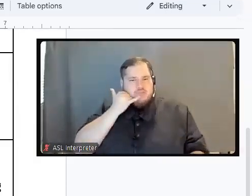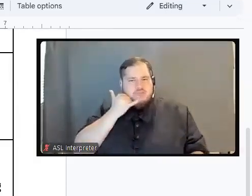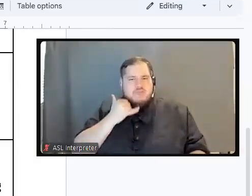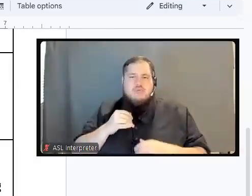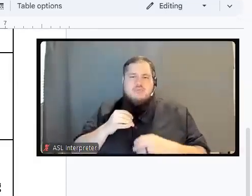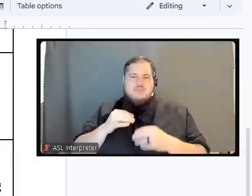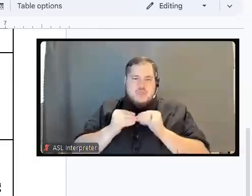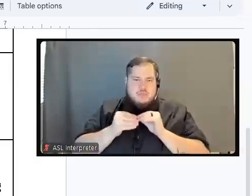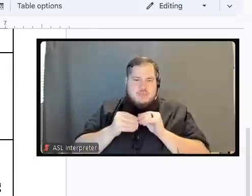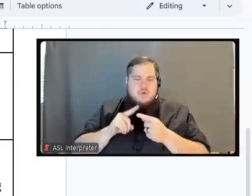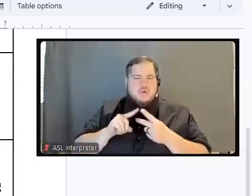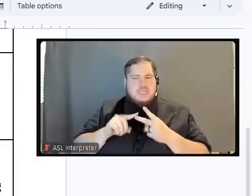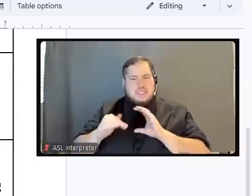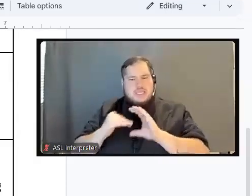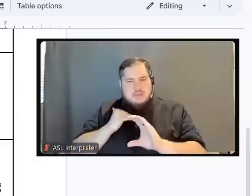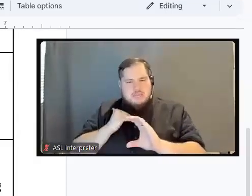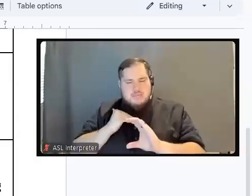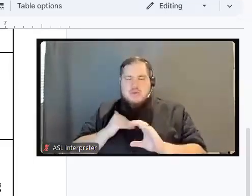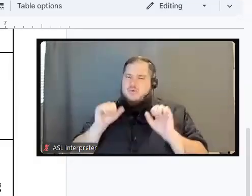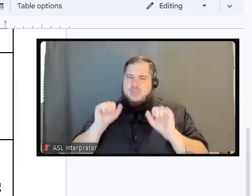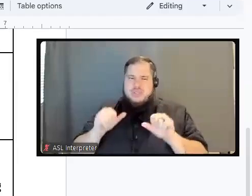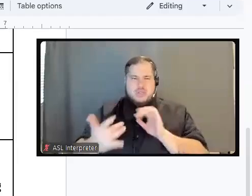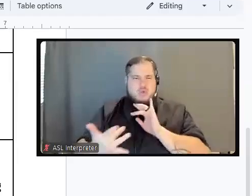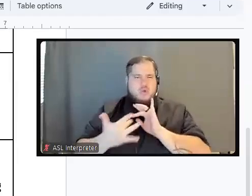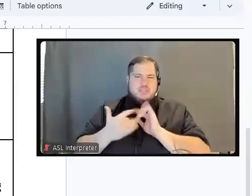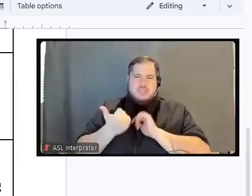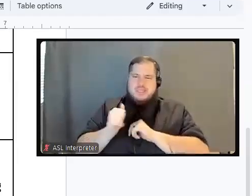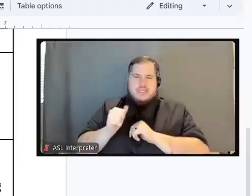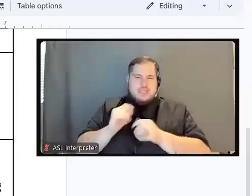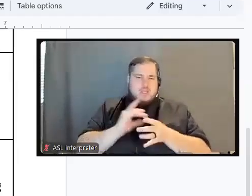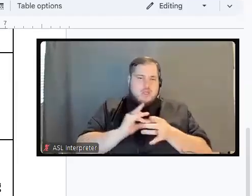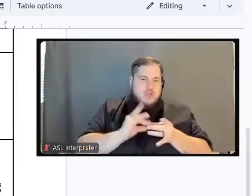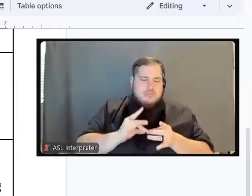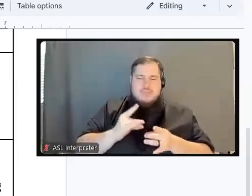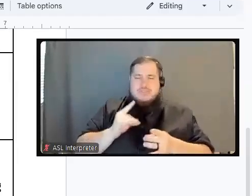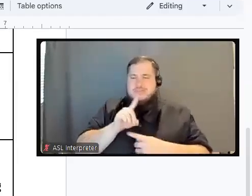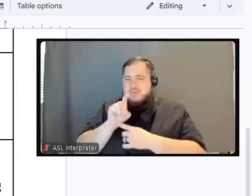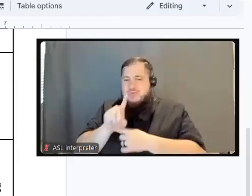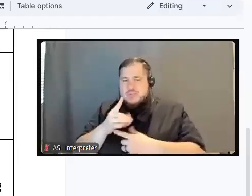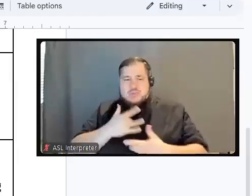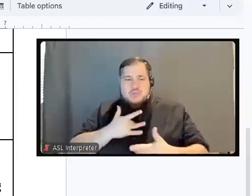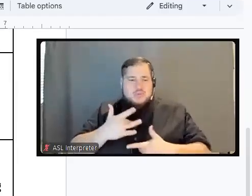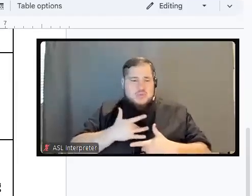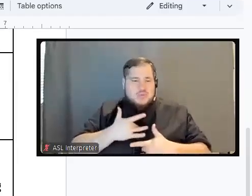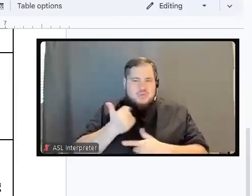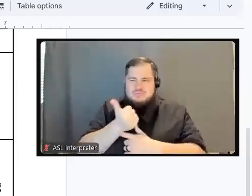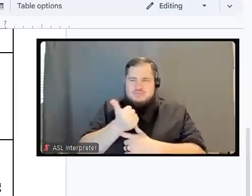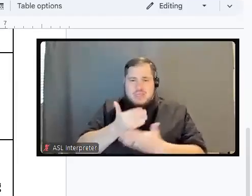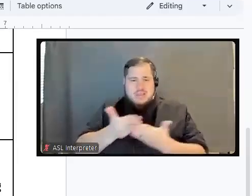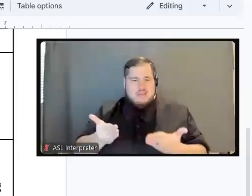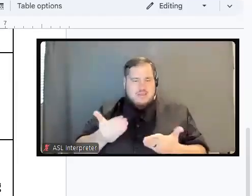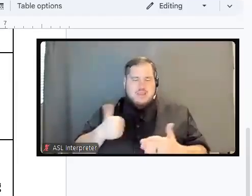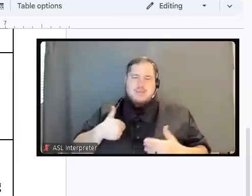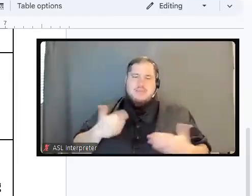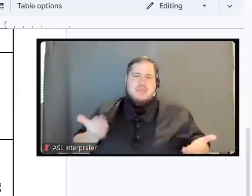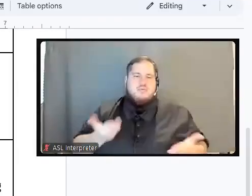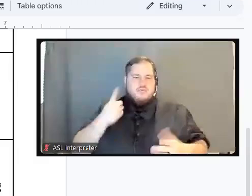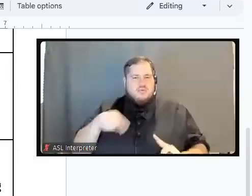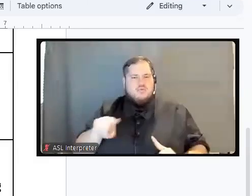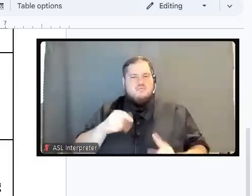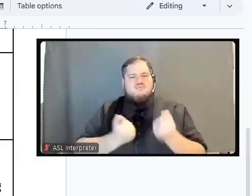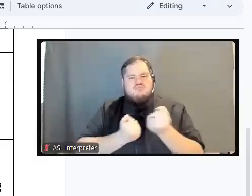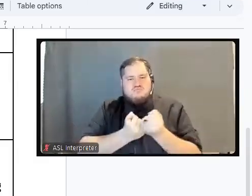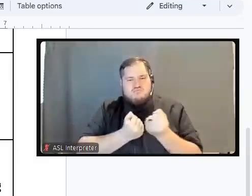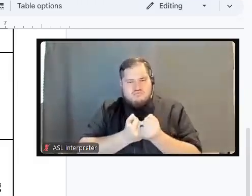my email. Feel free to reach out if you have any comments, questions, concerns, you need anything. I'm here for you all